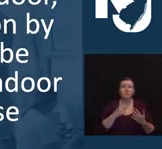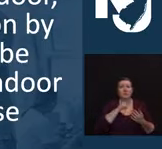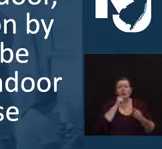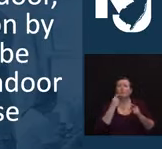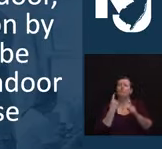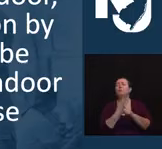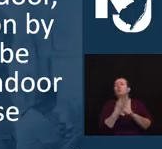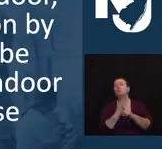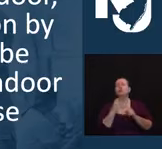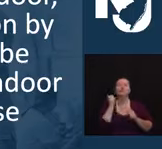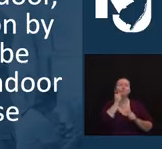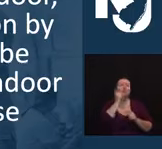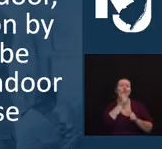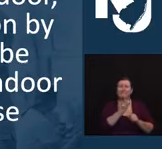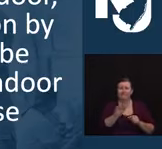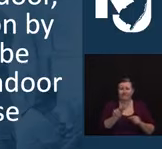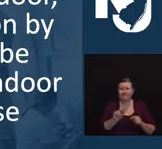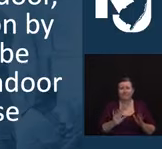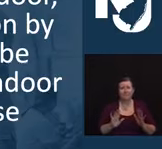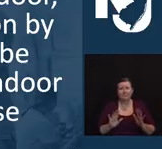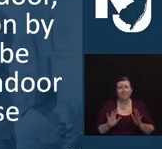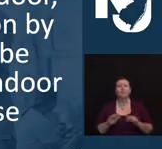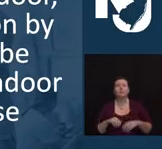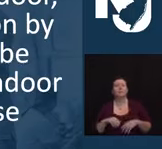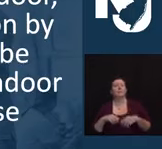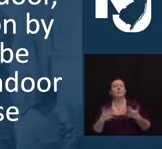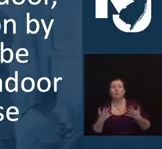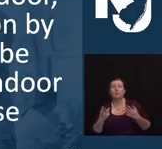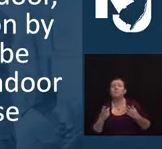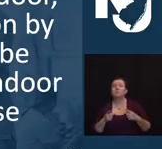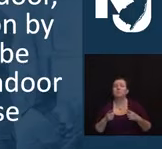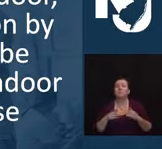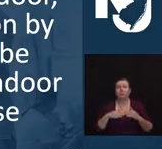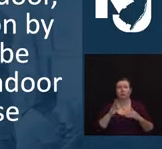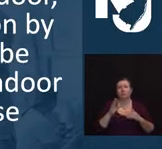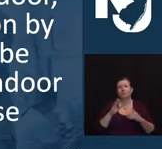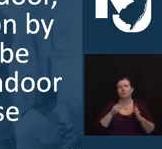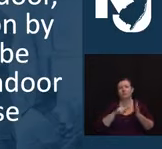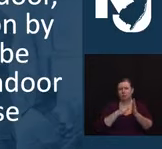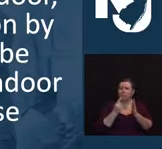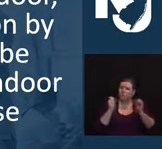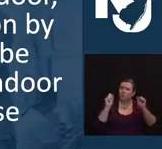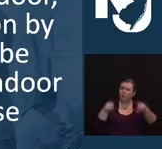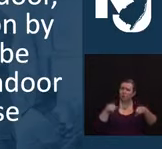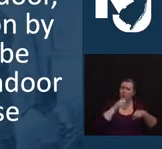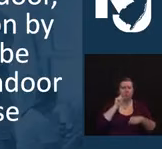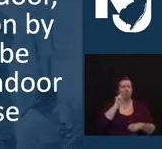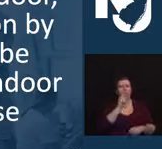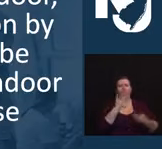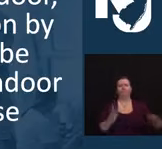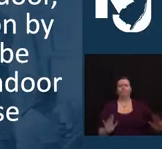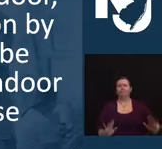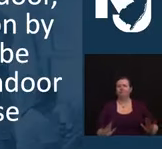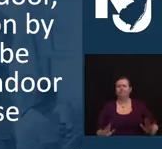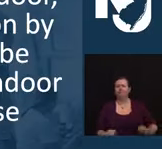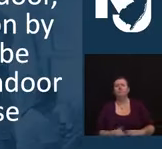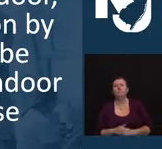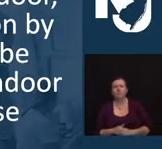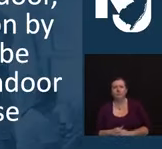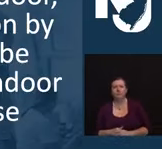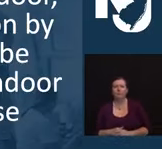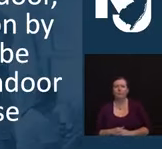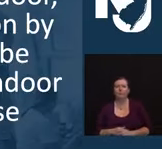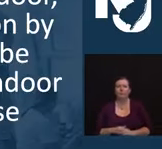once. Additionally, long-term care Ombudsman Lori Brewer and her staff, both full-time